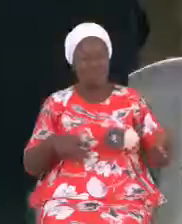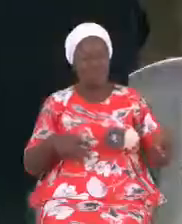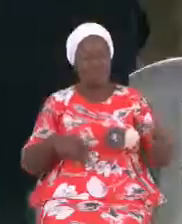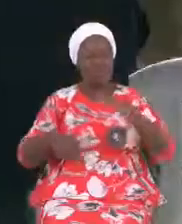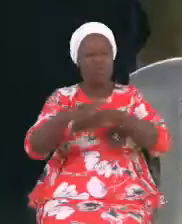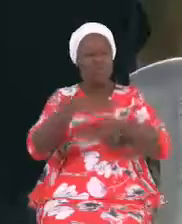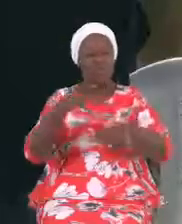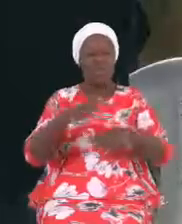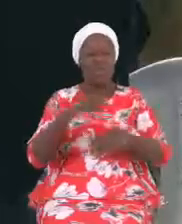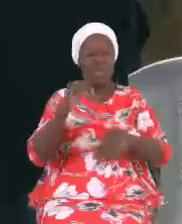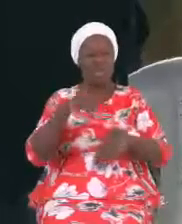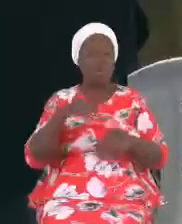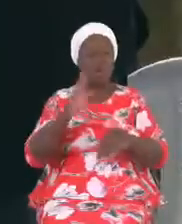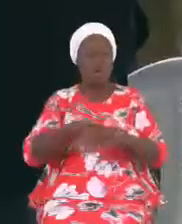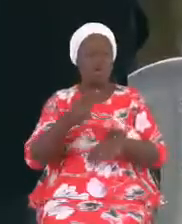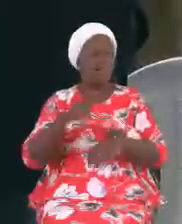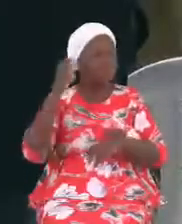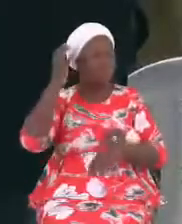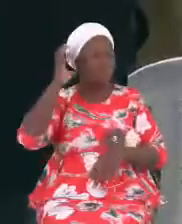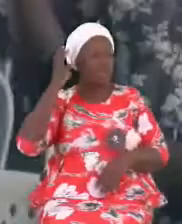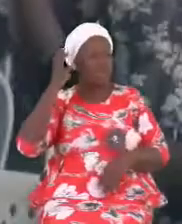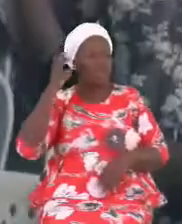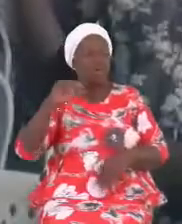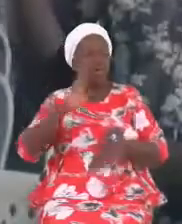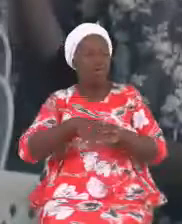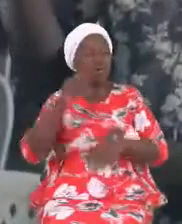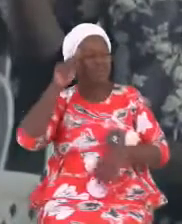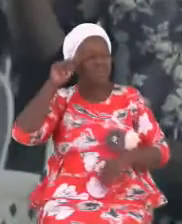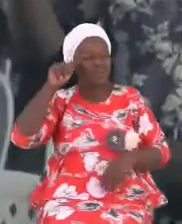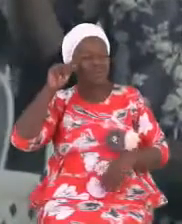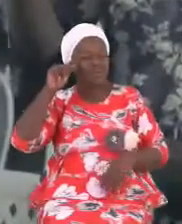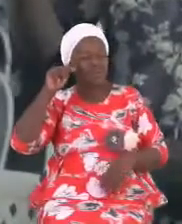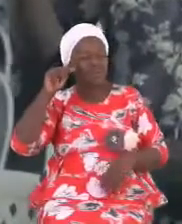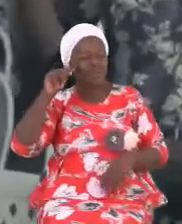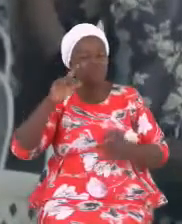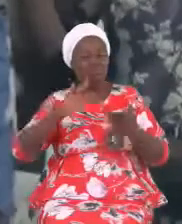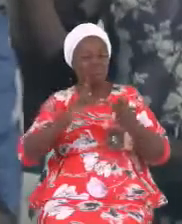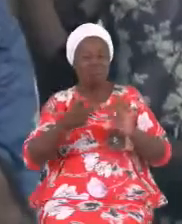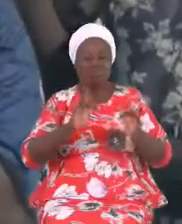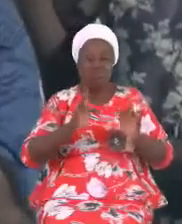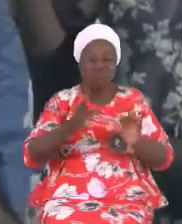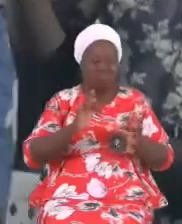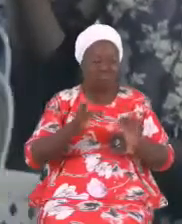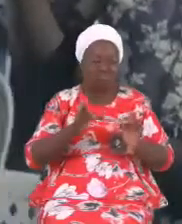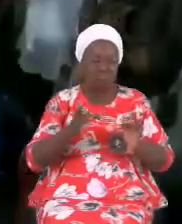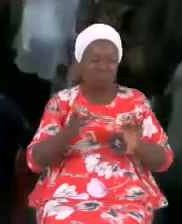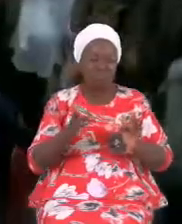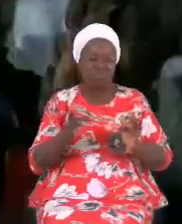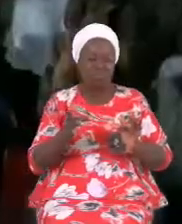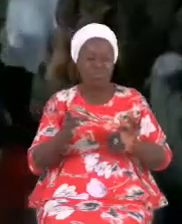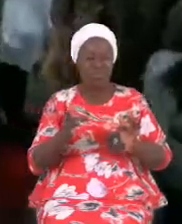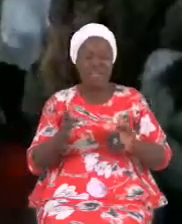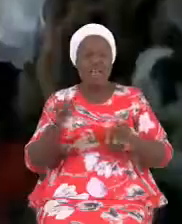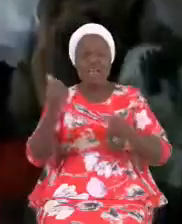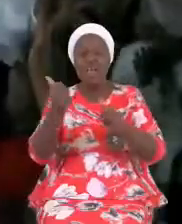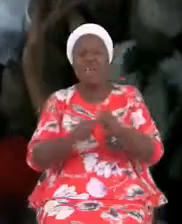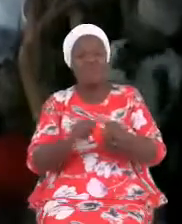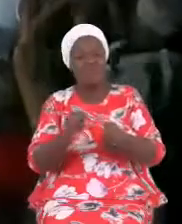radio, over the television, online social media,